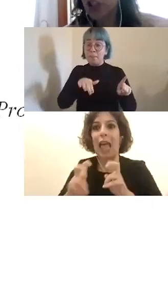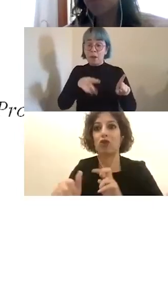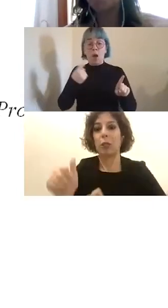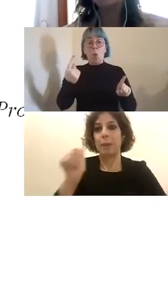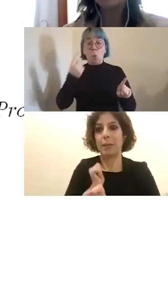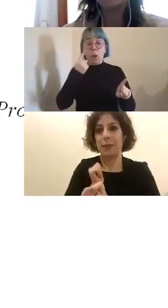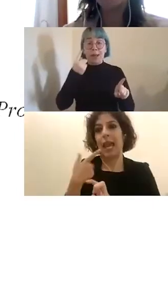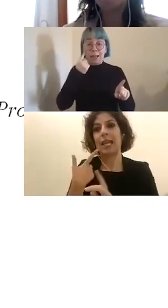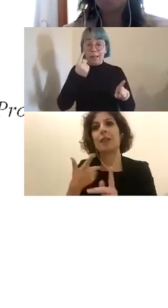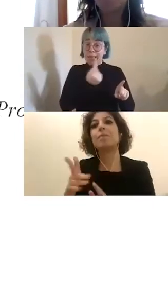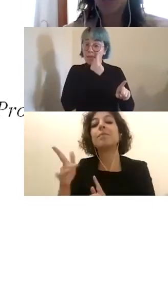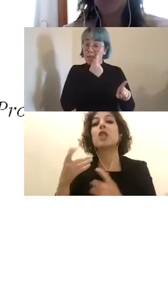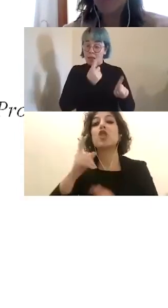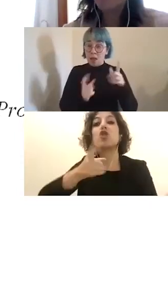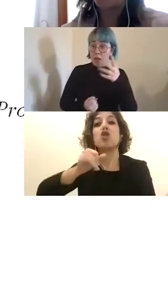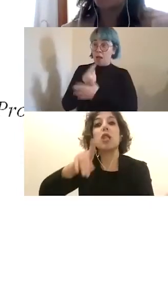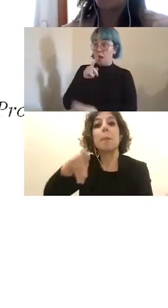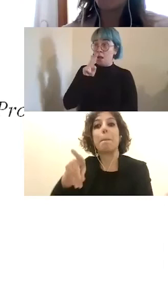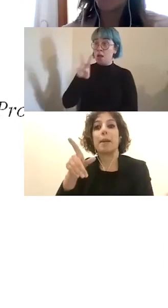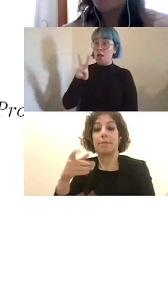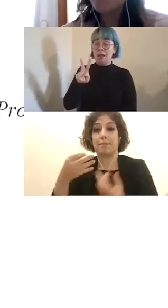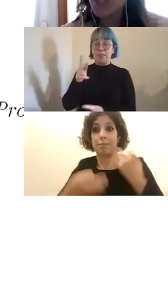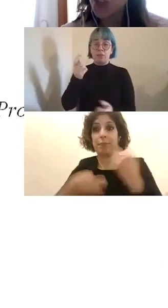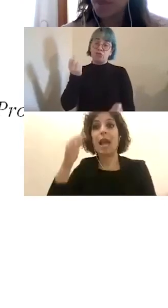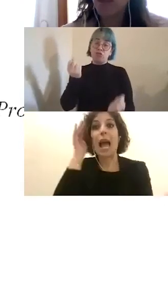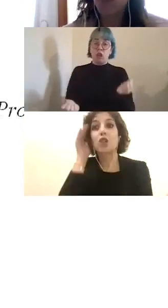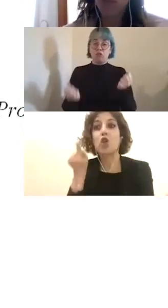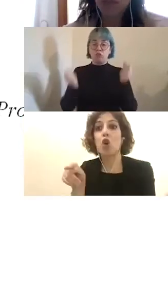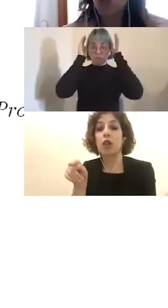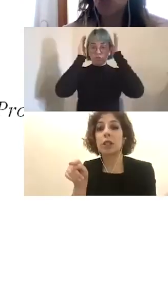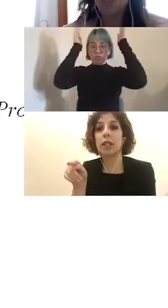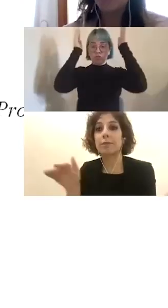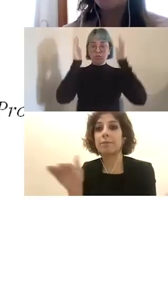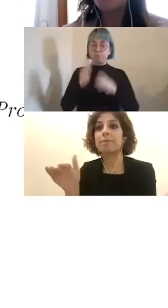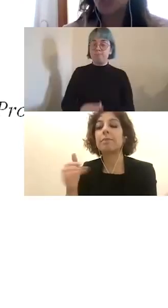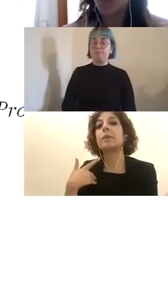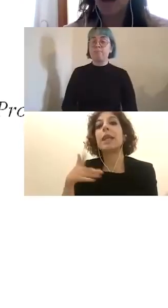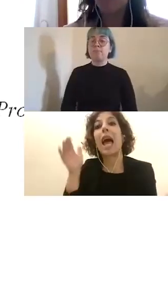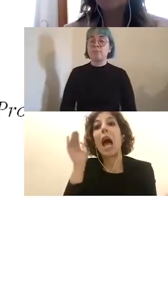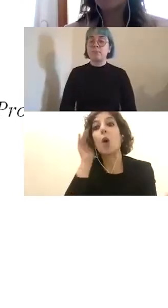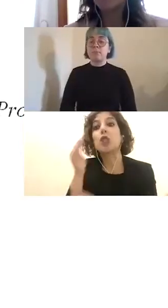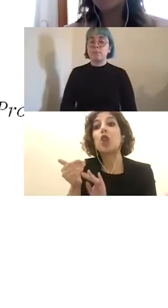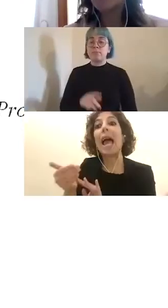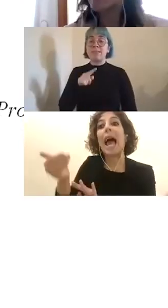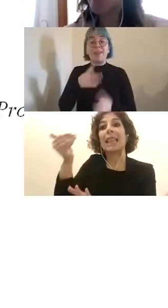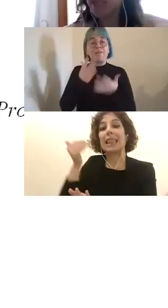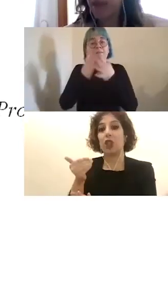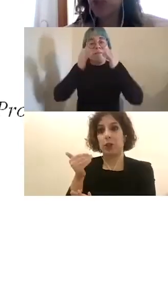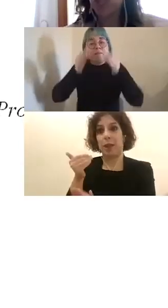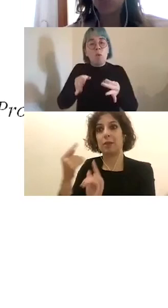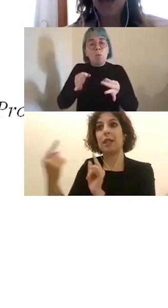witnesses in front of the judge, and it is a form of